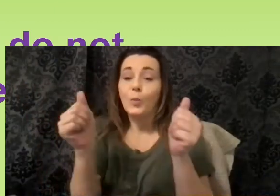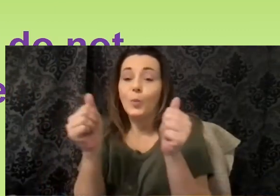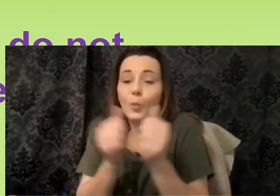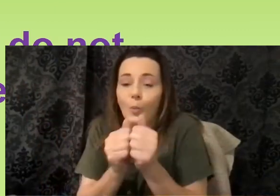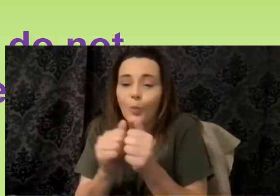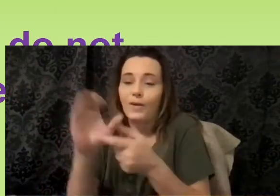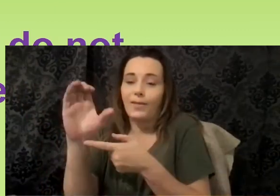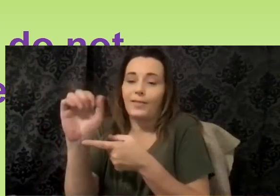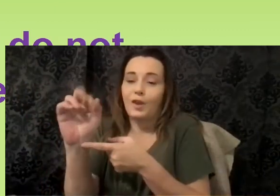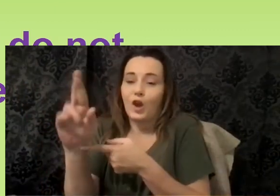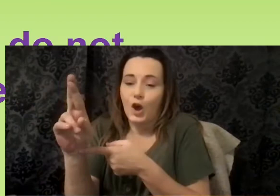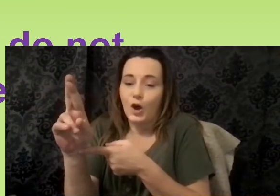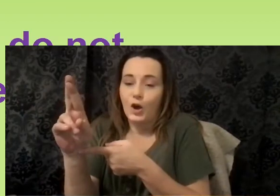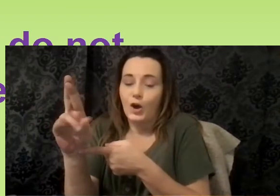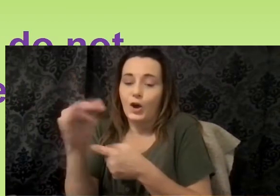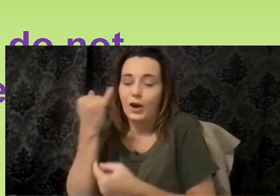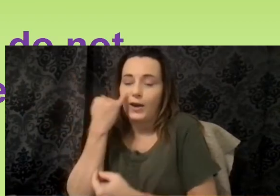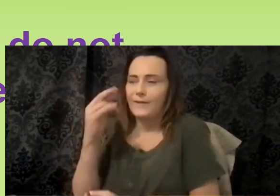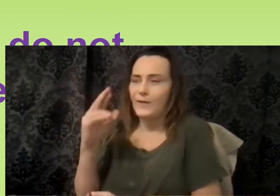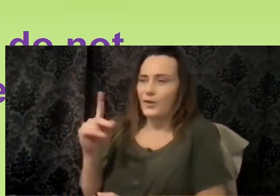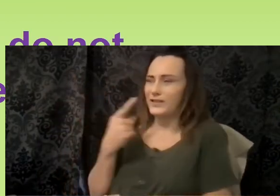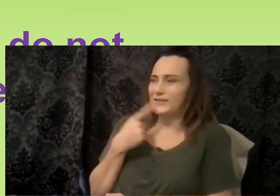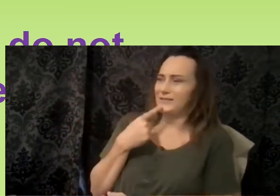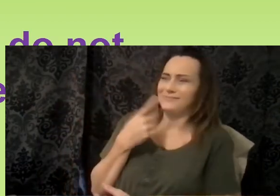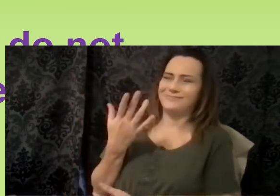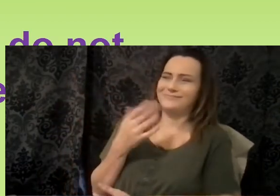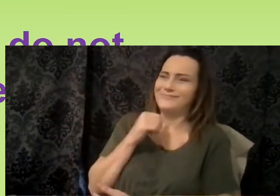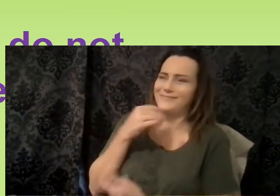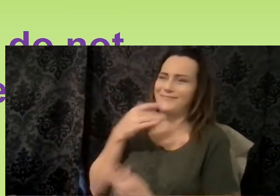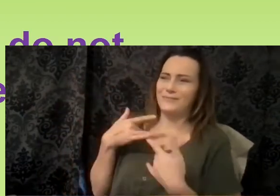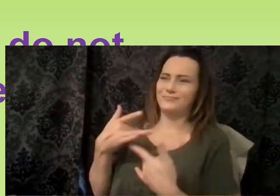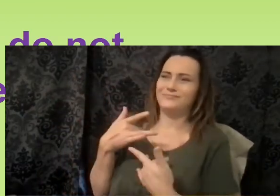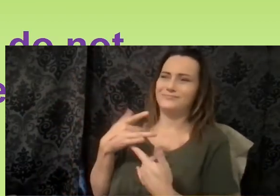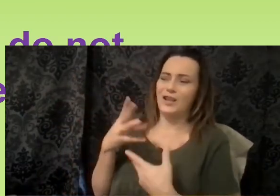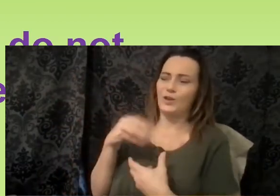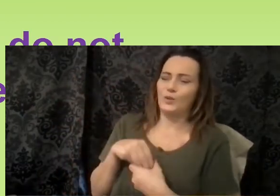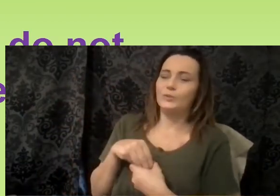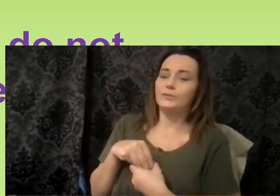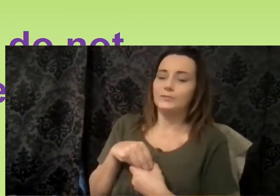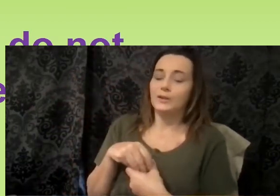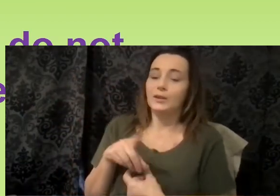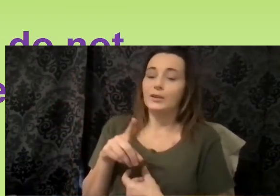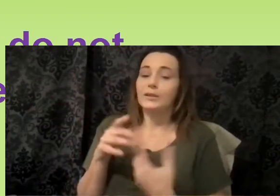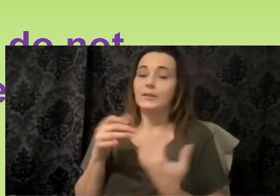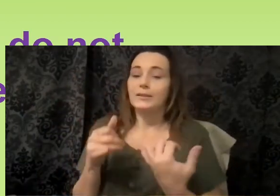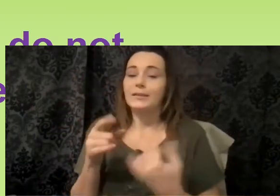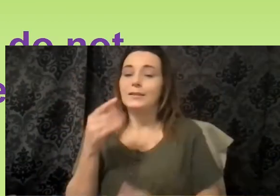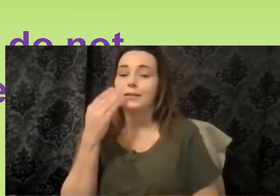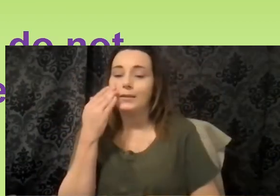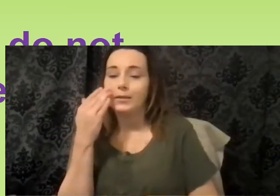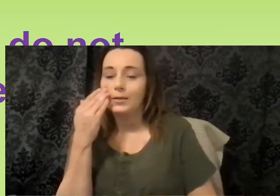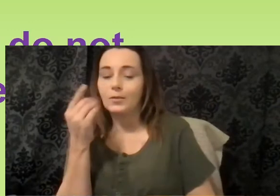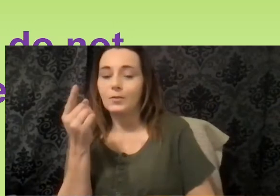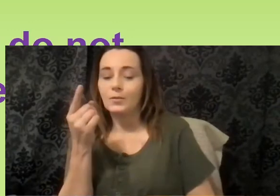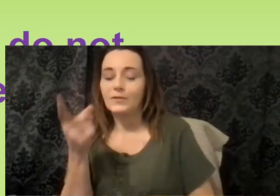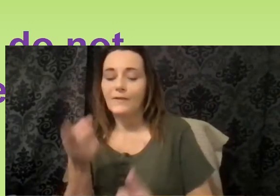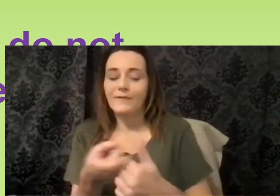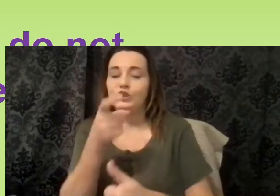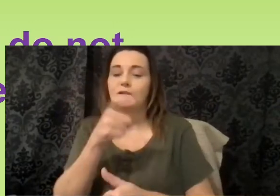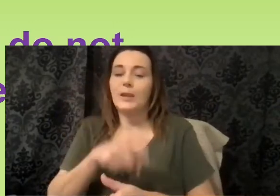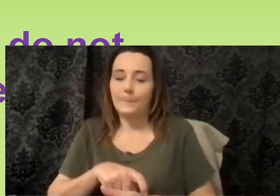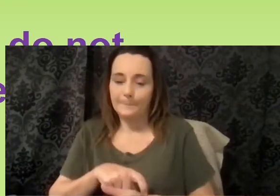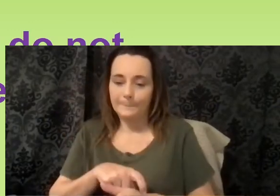if you're an RD and you're saying, oh, this is not normally included, just so you know, this is like a first time for